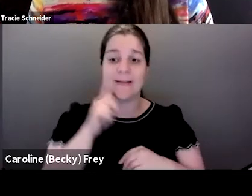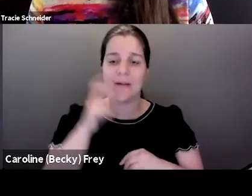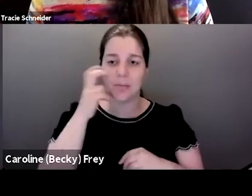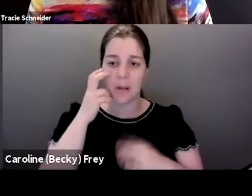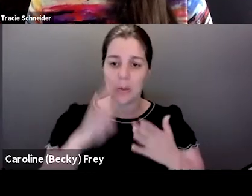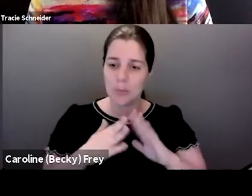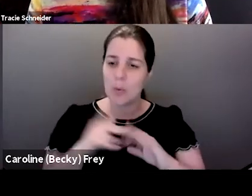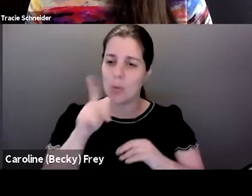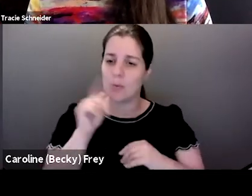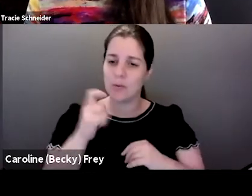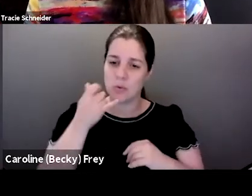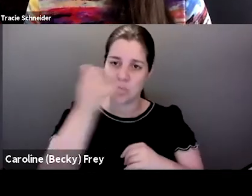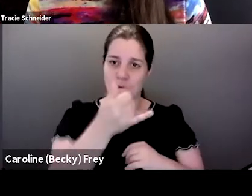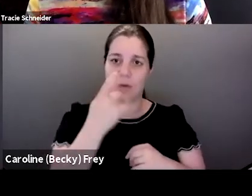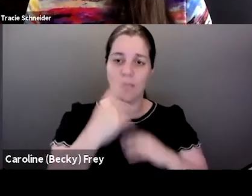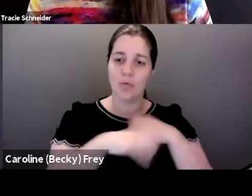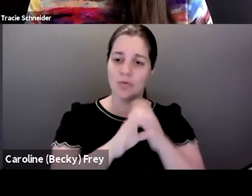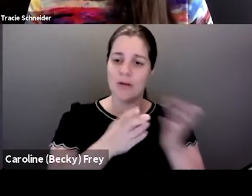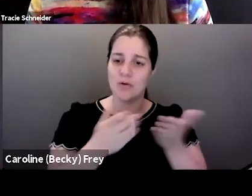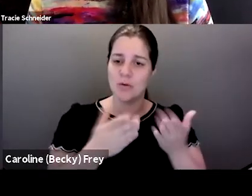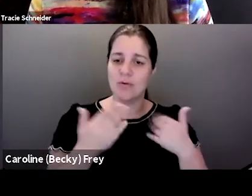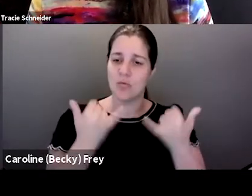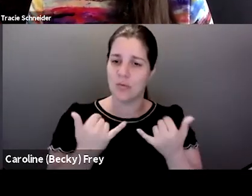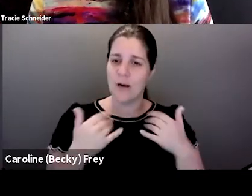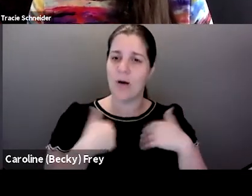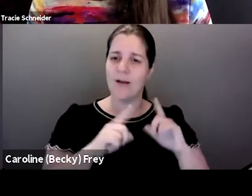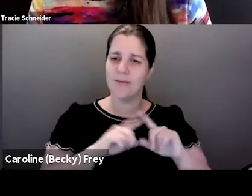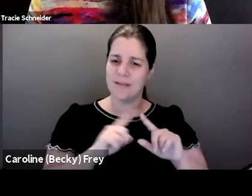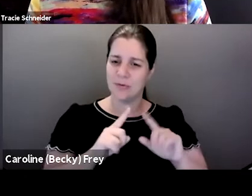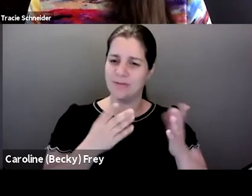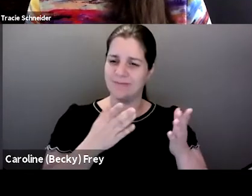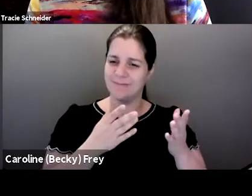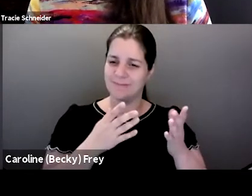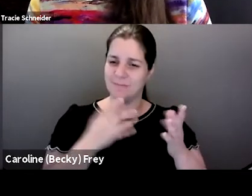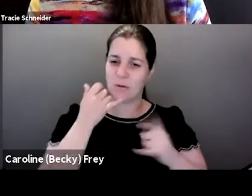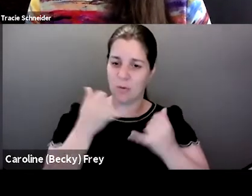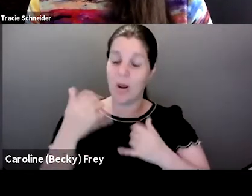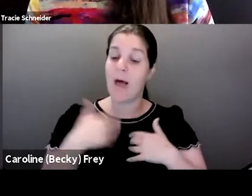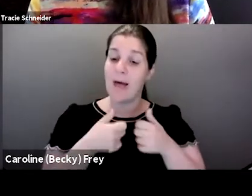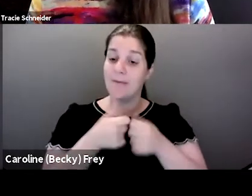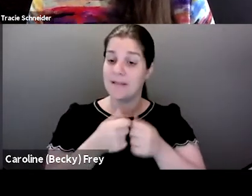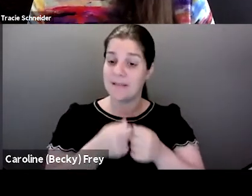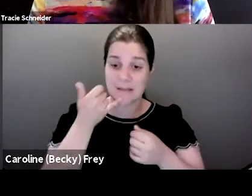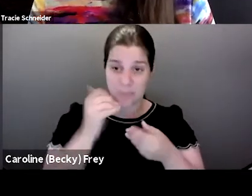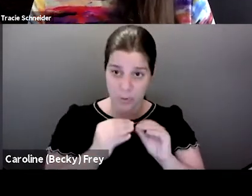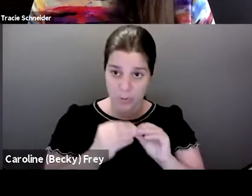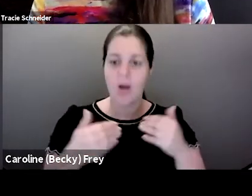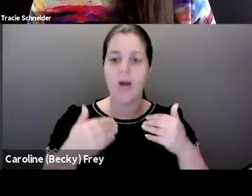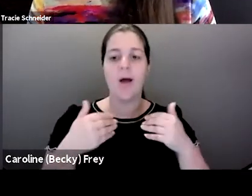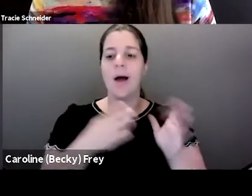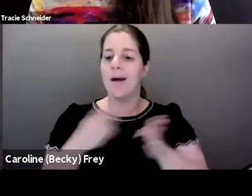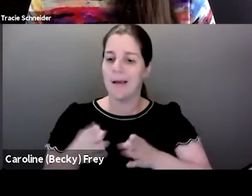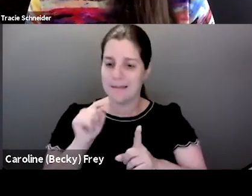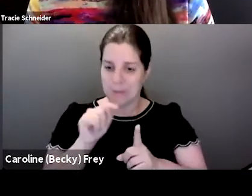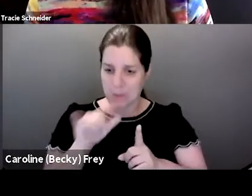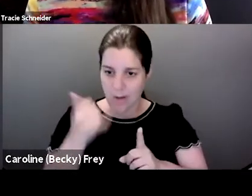to call for crisis services right now, especially whenever you're talking about suicide. There is a text number, there is a TTY number,